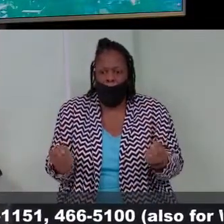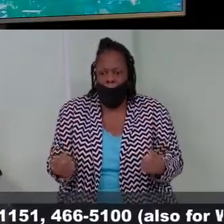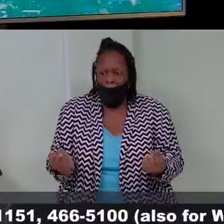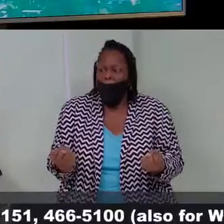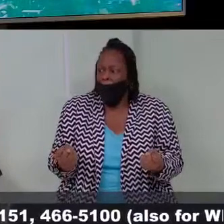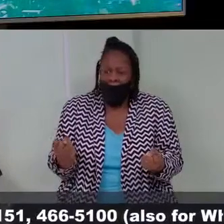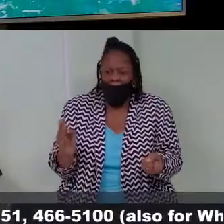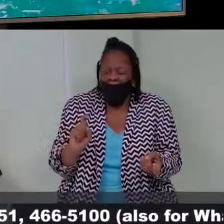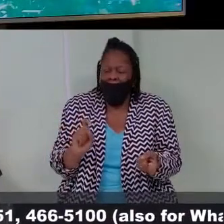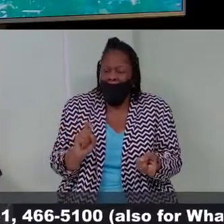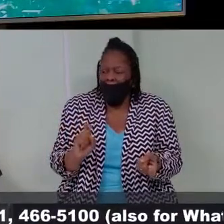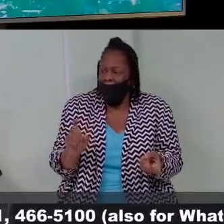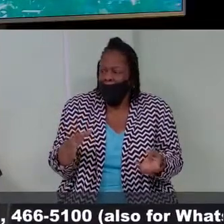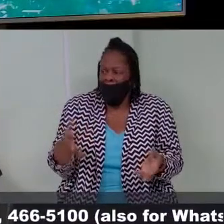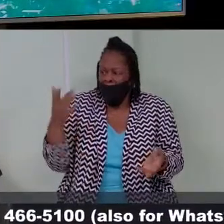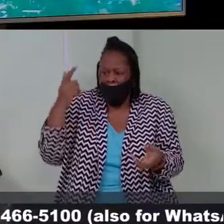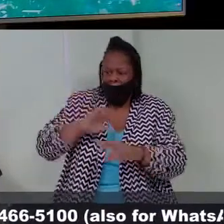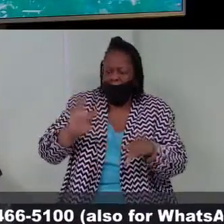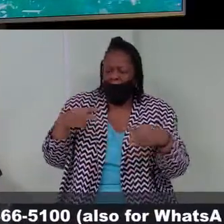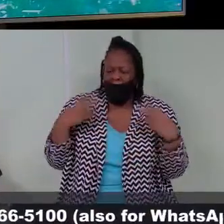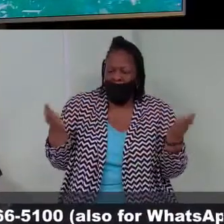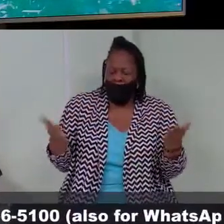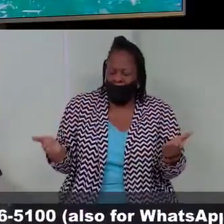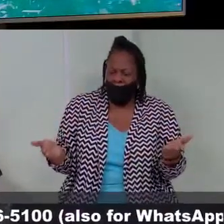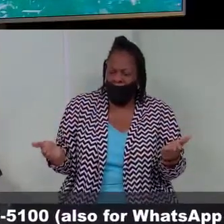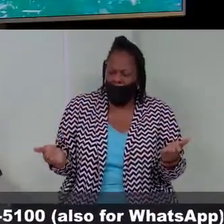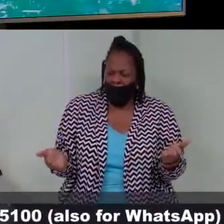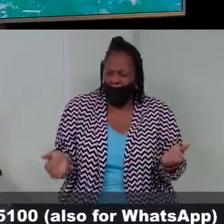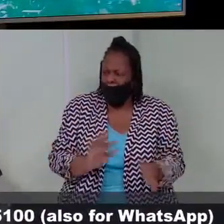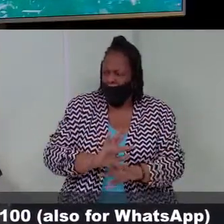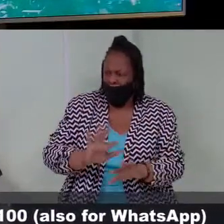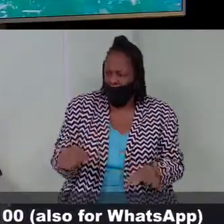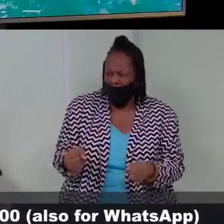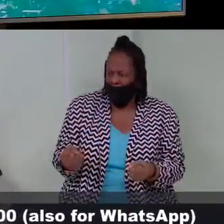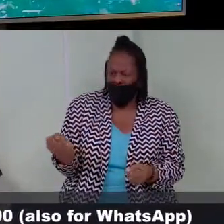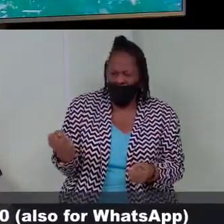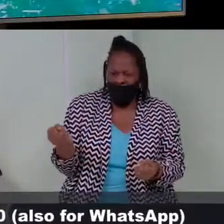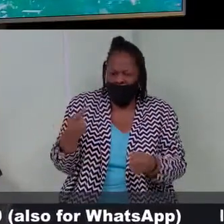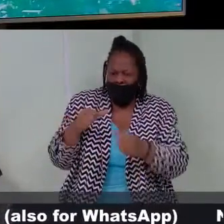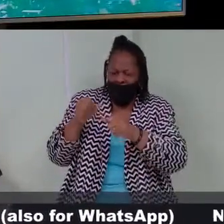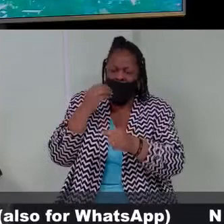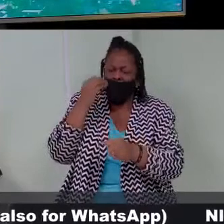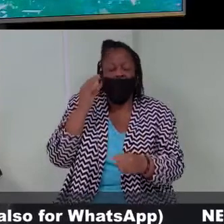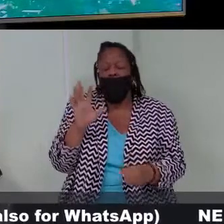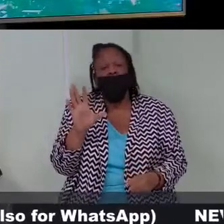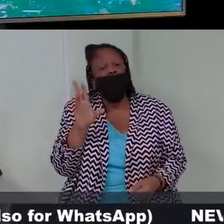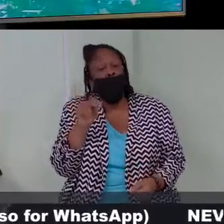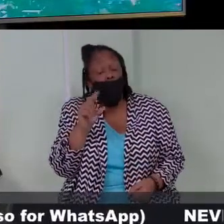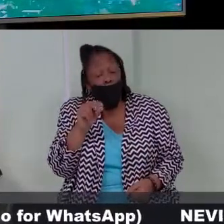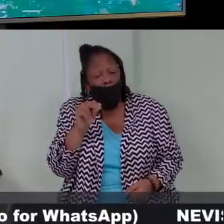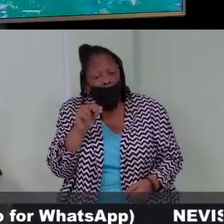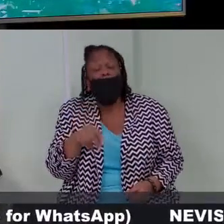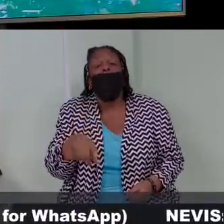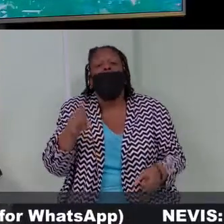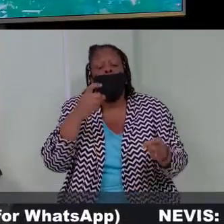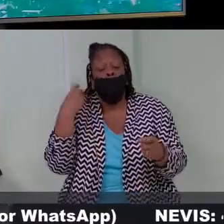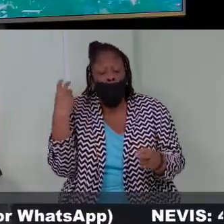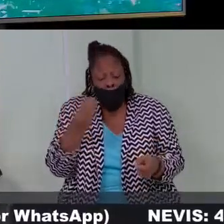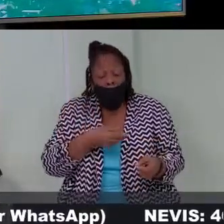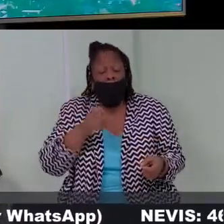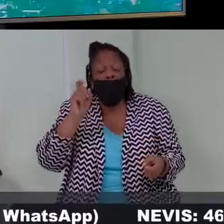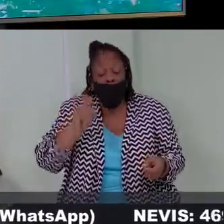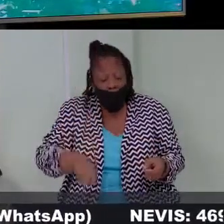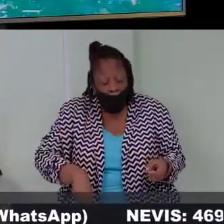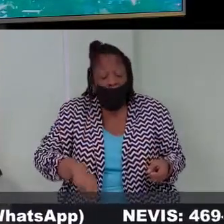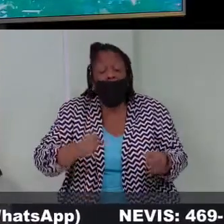in a pandemic. So much so that some people don't like it, but that is just the reality in which we live. We